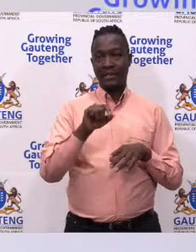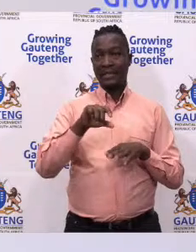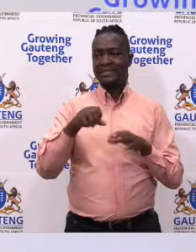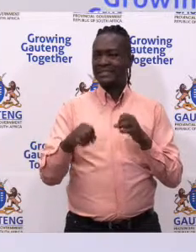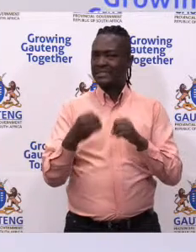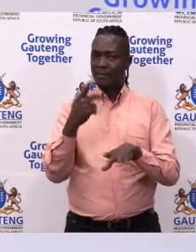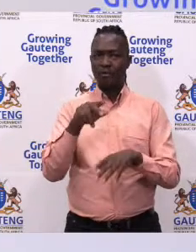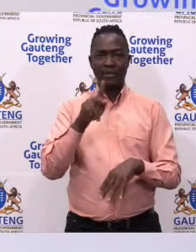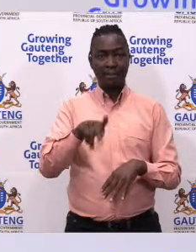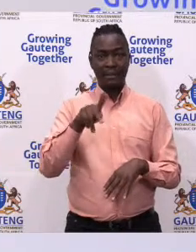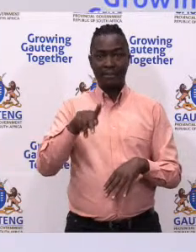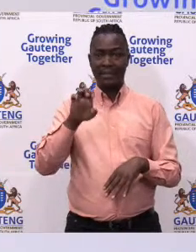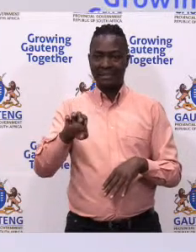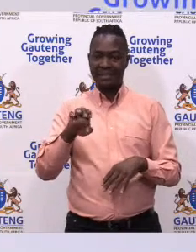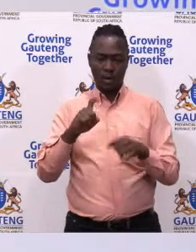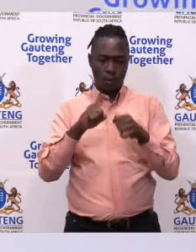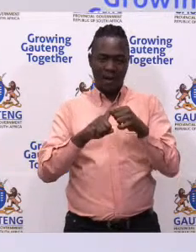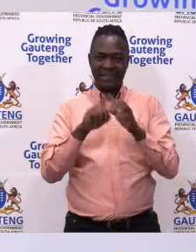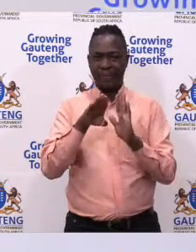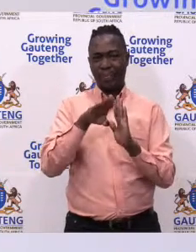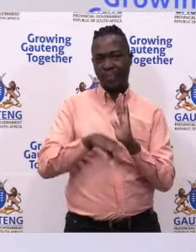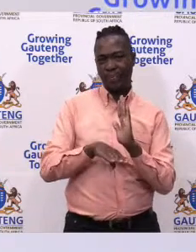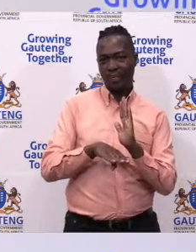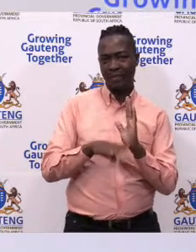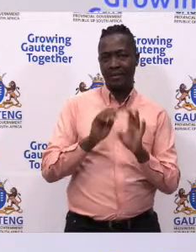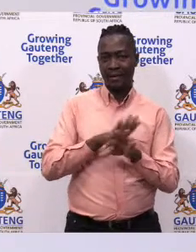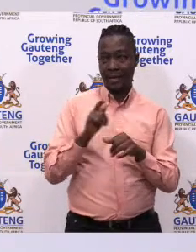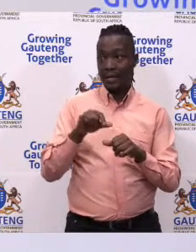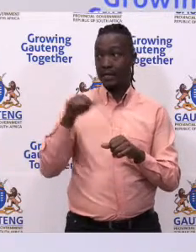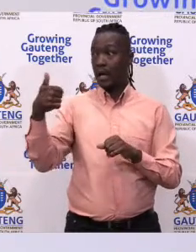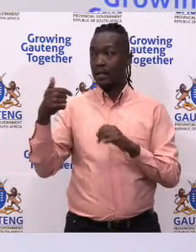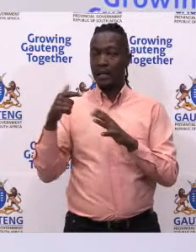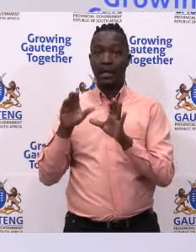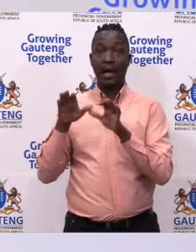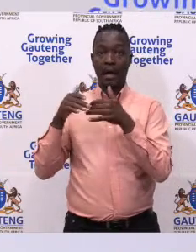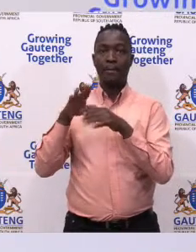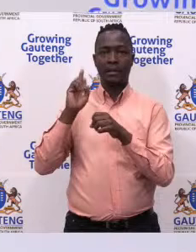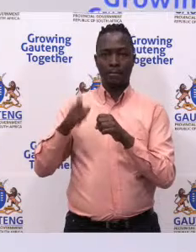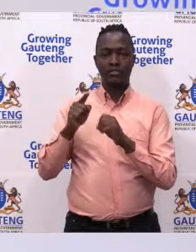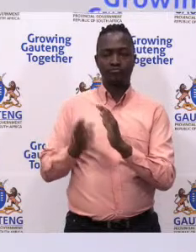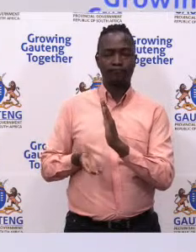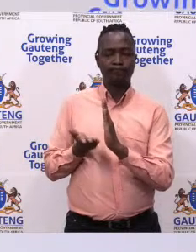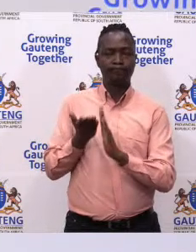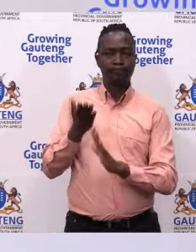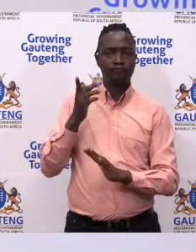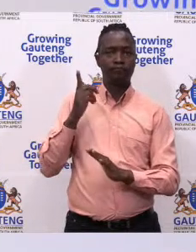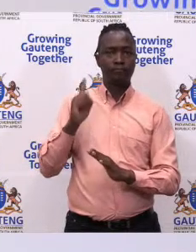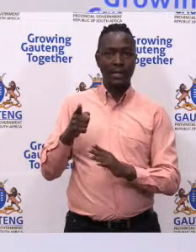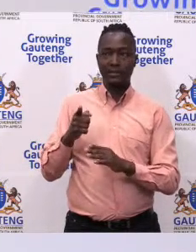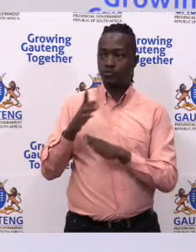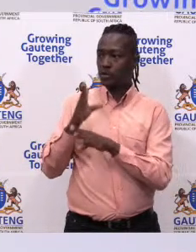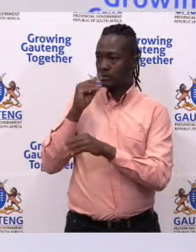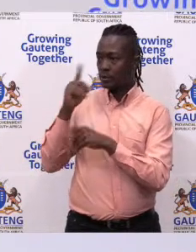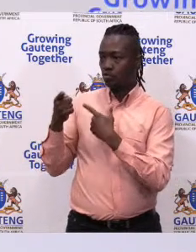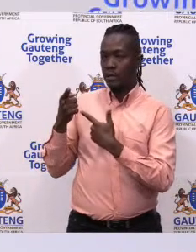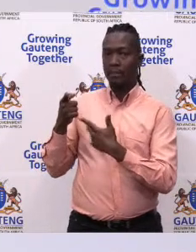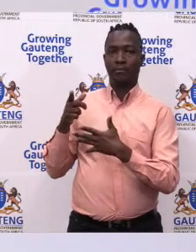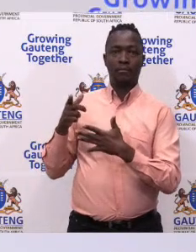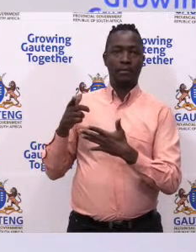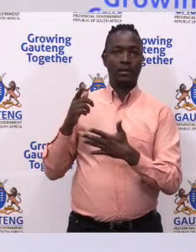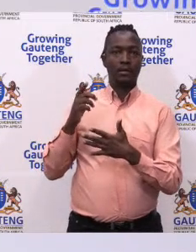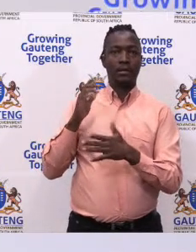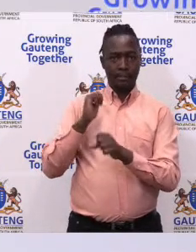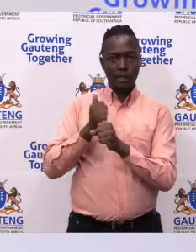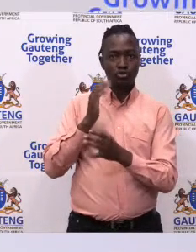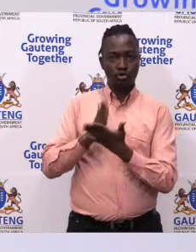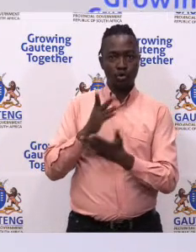PPE is of low quality, and those companies, they should be actually dealt with in a manner that they